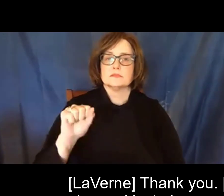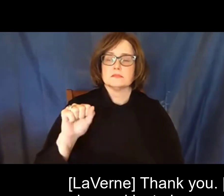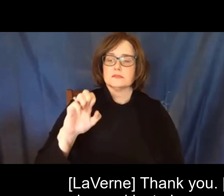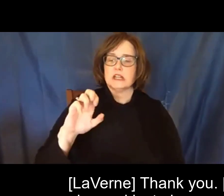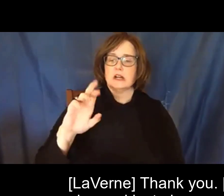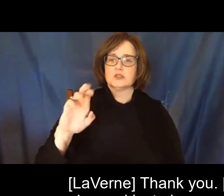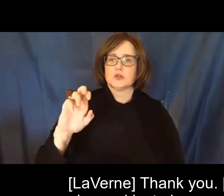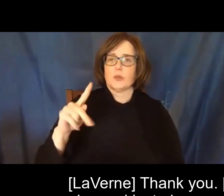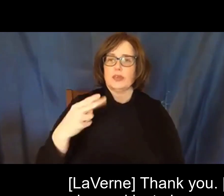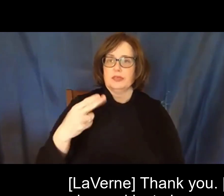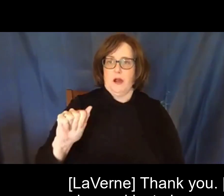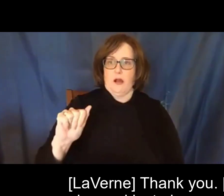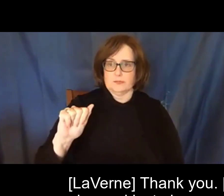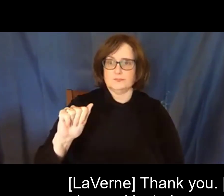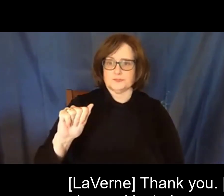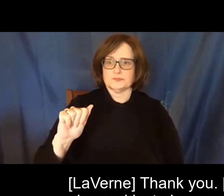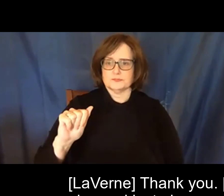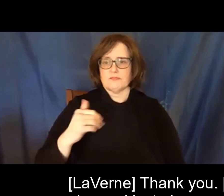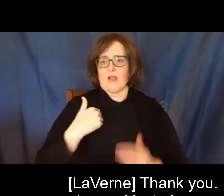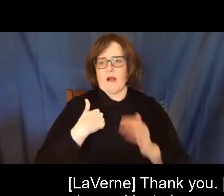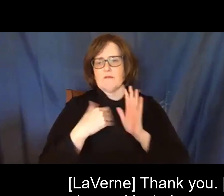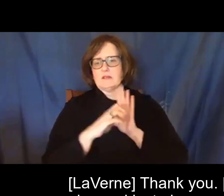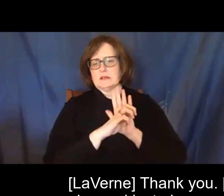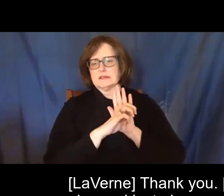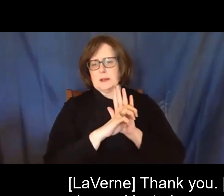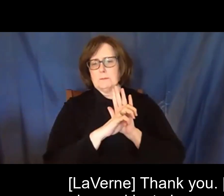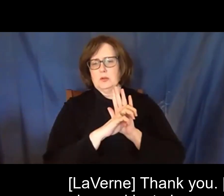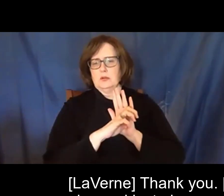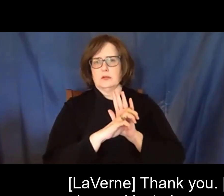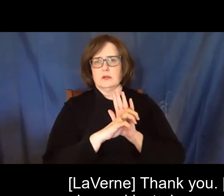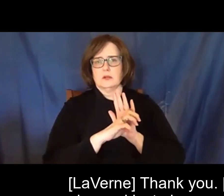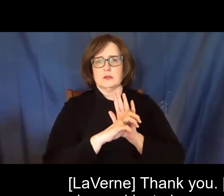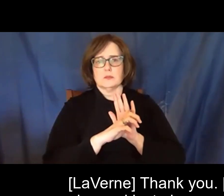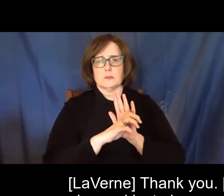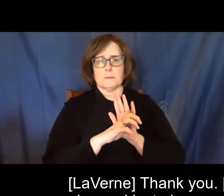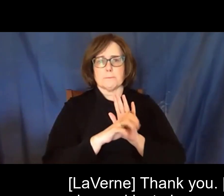and just kind of give an example from what's going on.